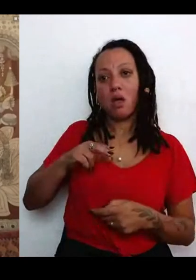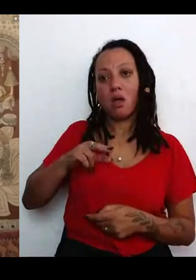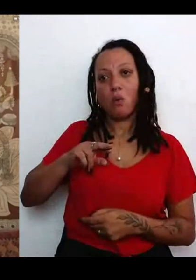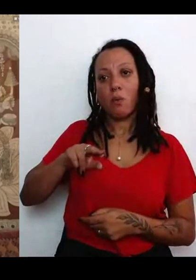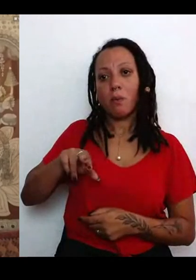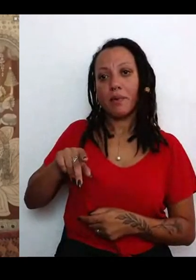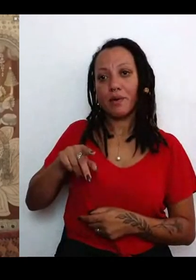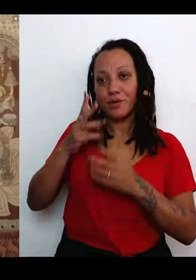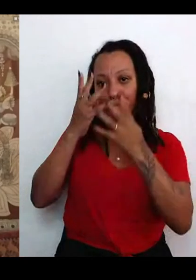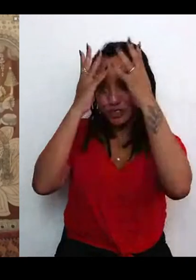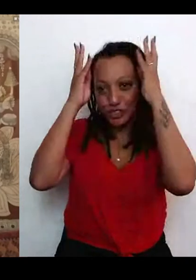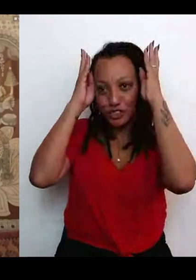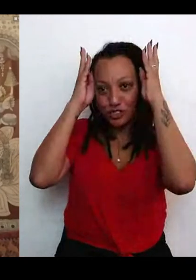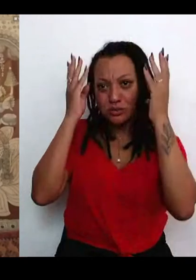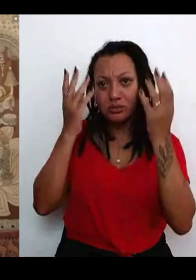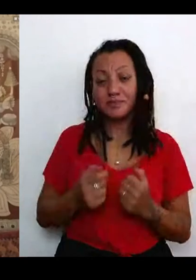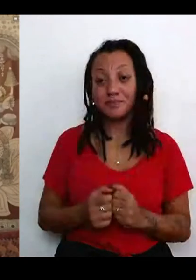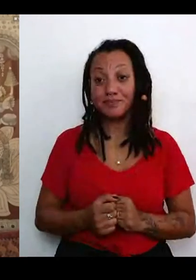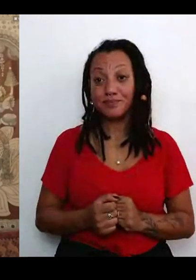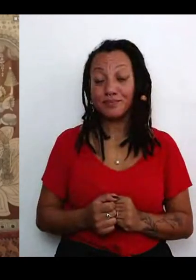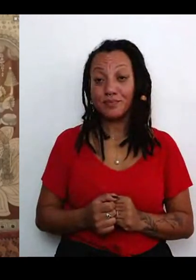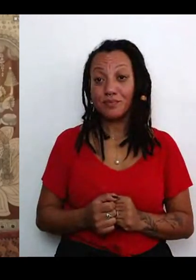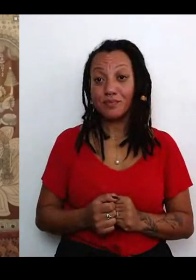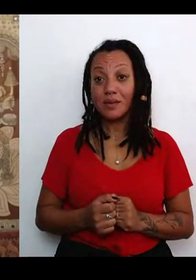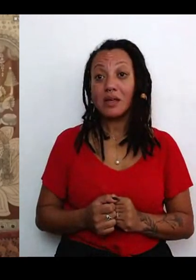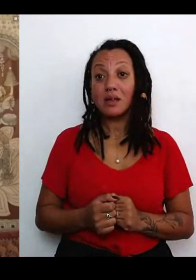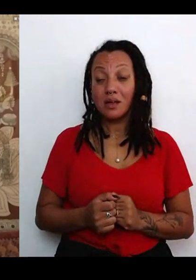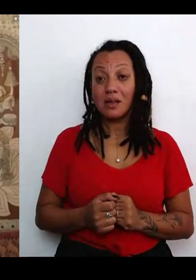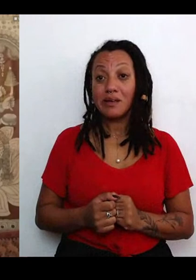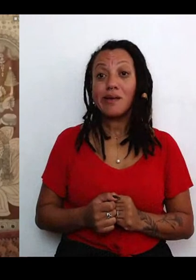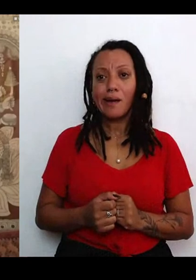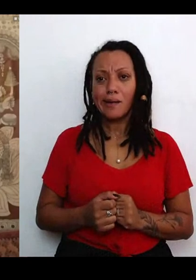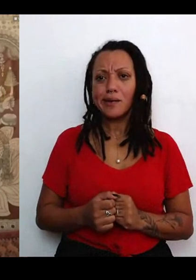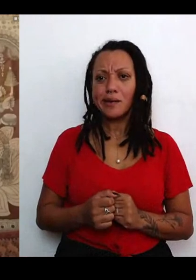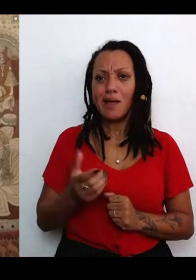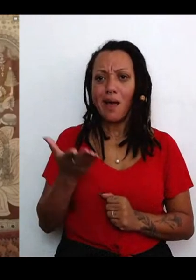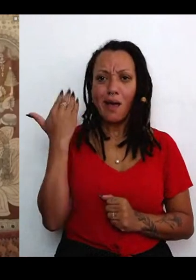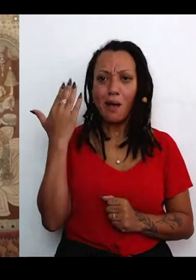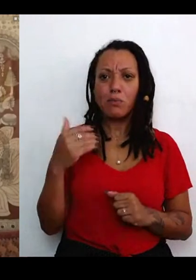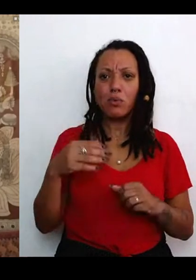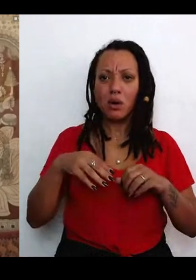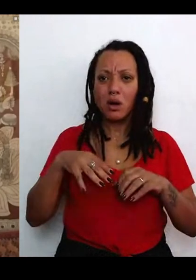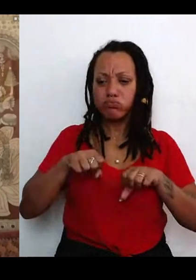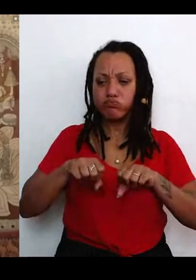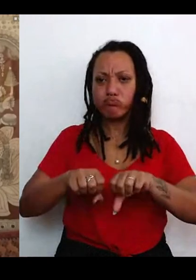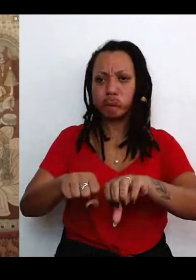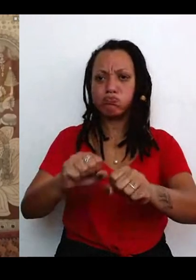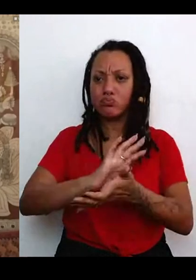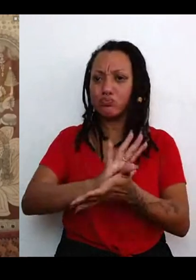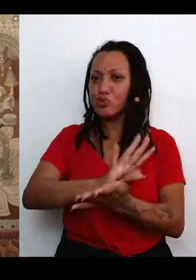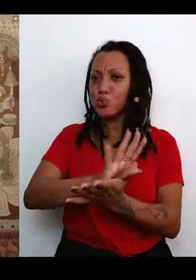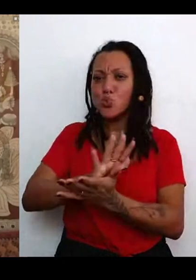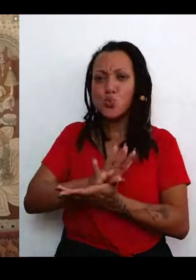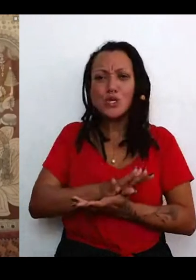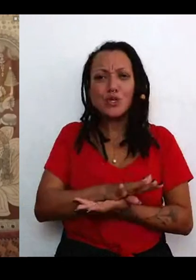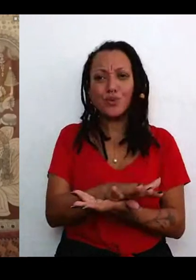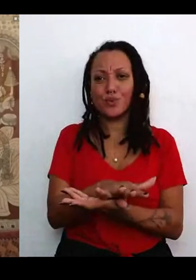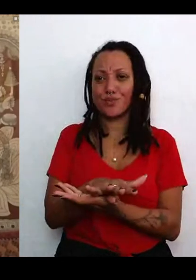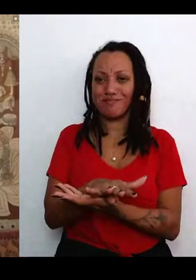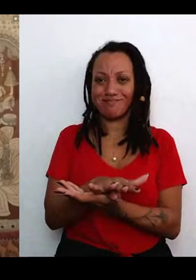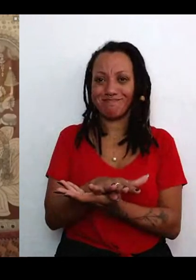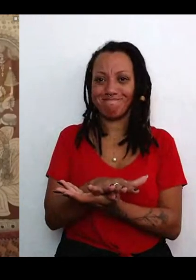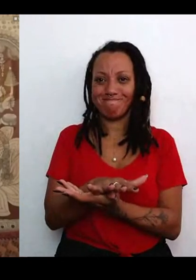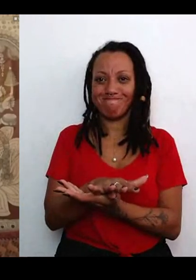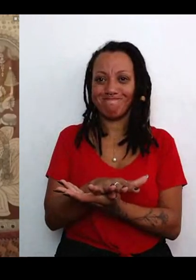it was a garden managed over 60 000 years just like how the Amazon forest